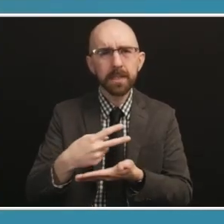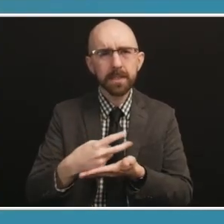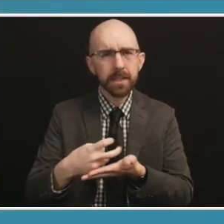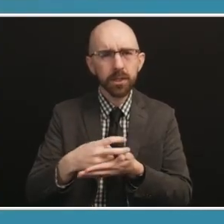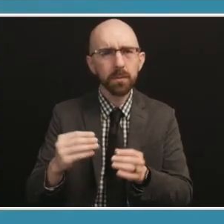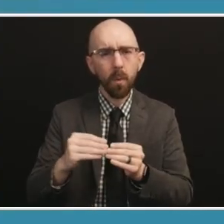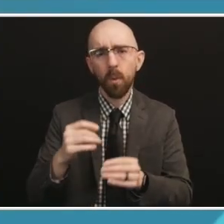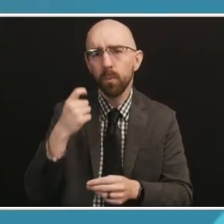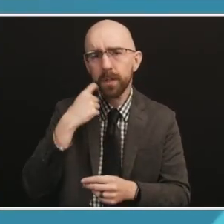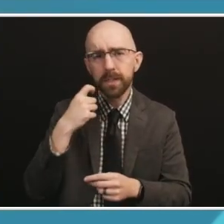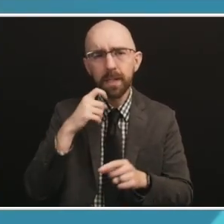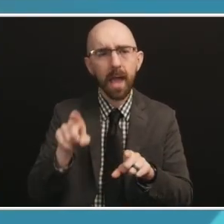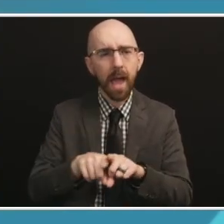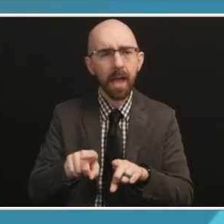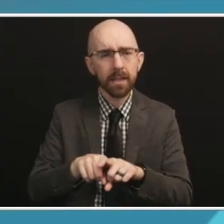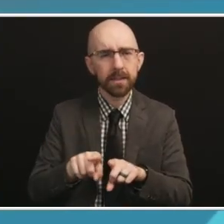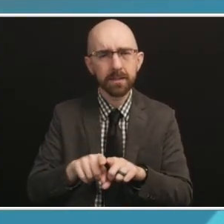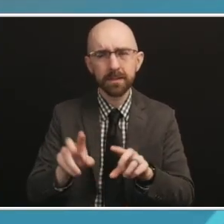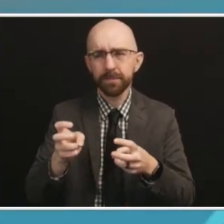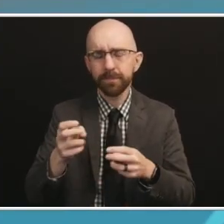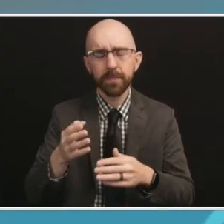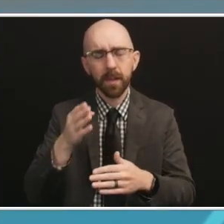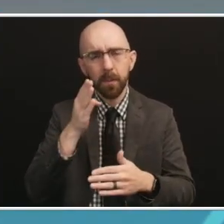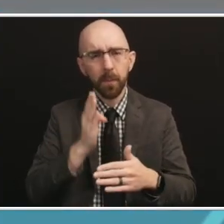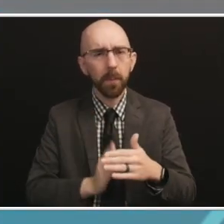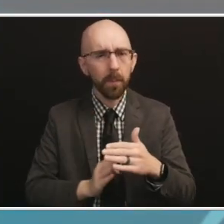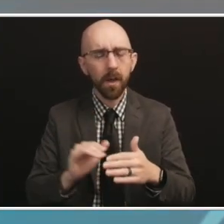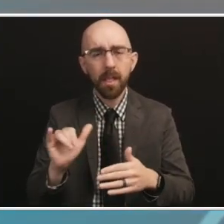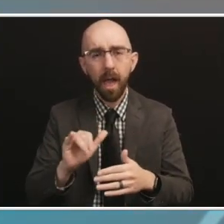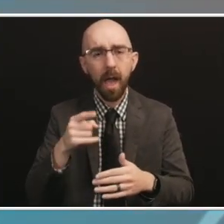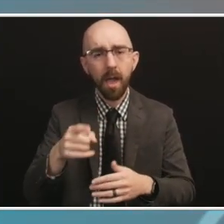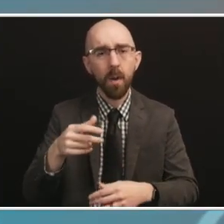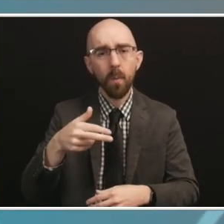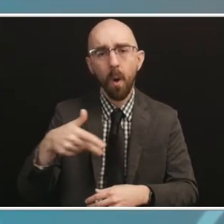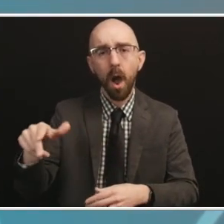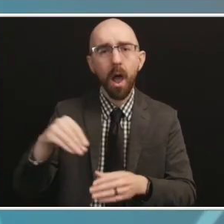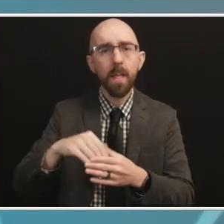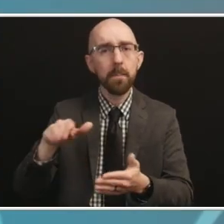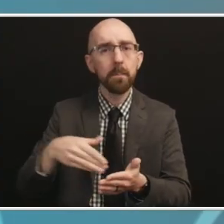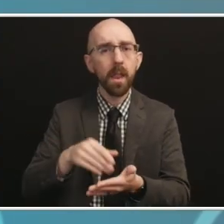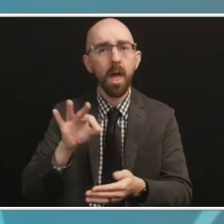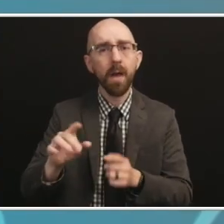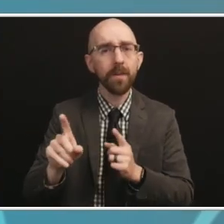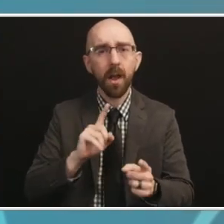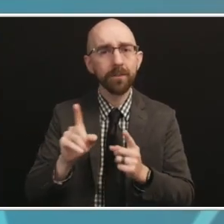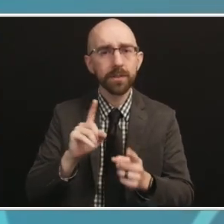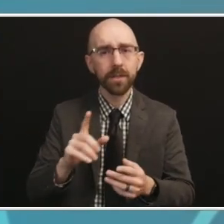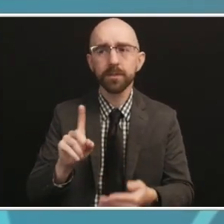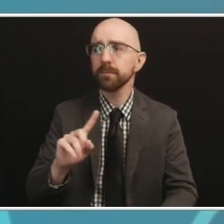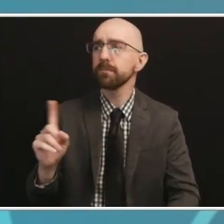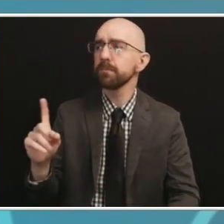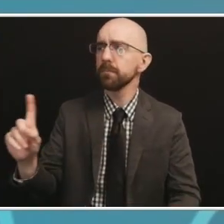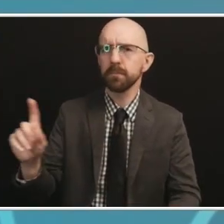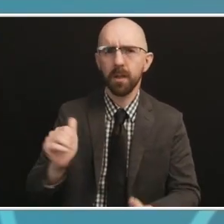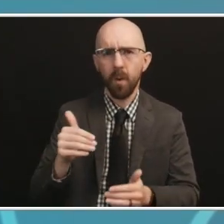recently as being subtle, like you would walk away in the middle of a conversation. How often would that happen?